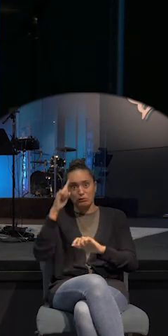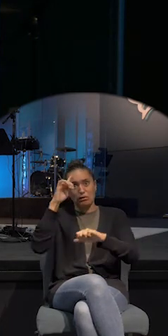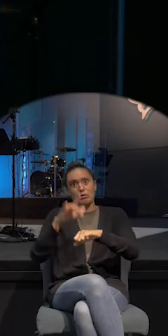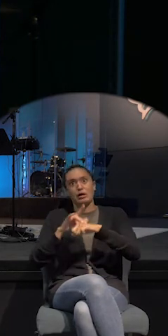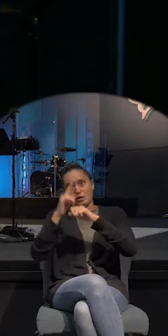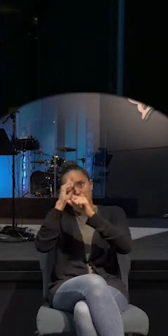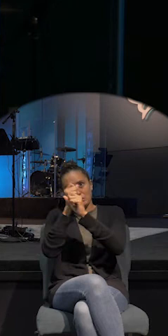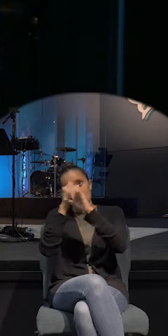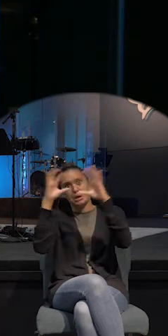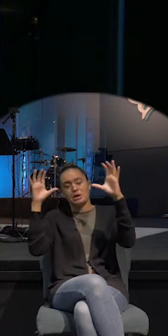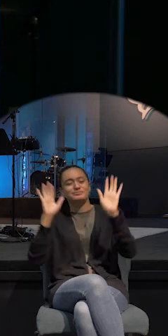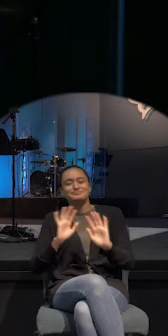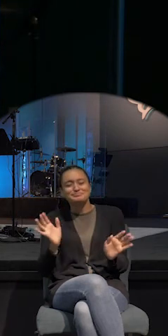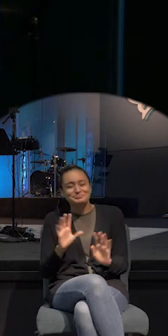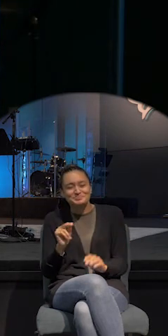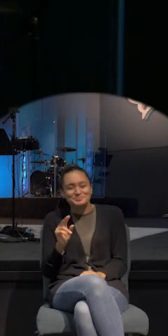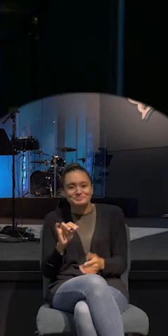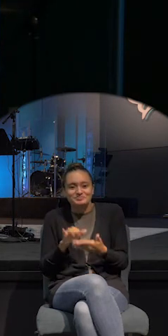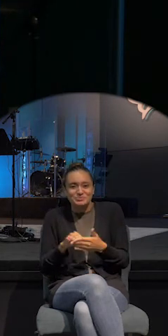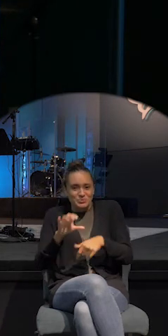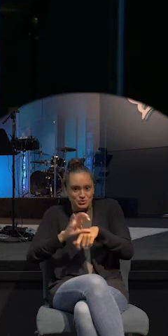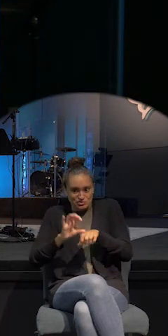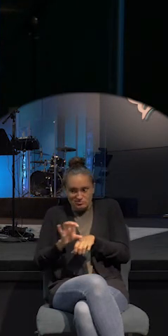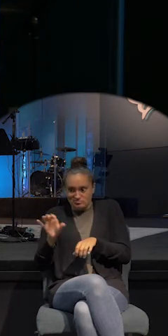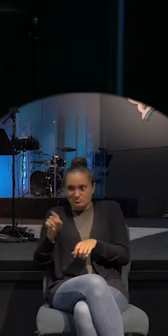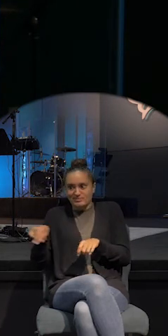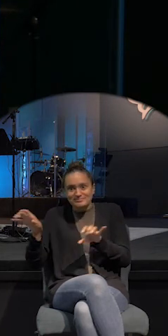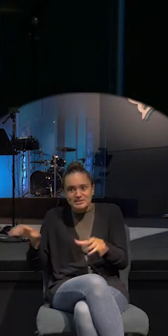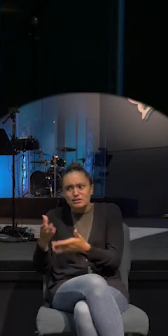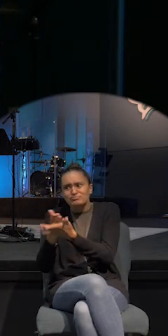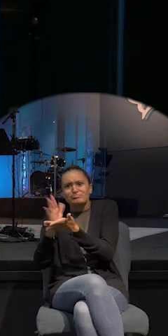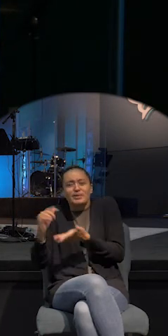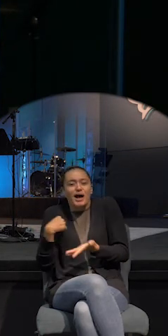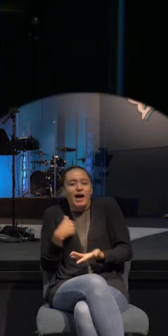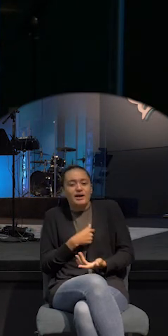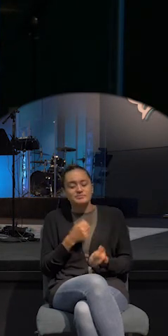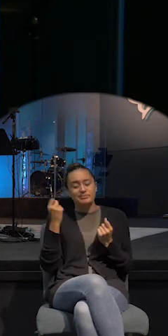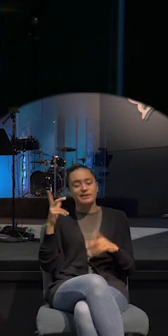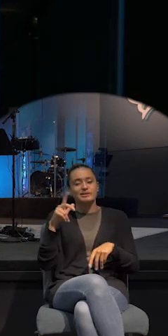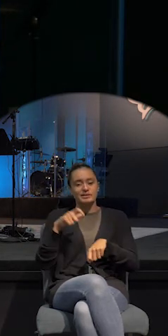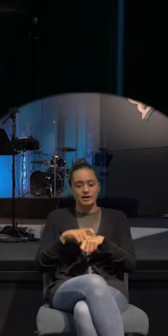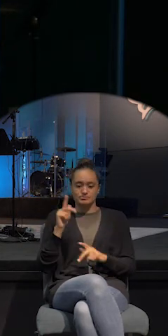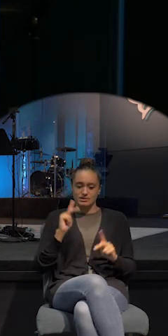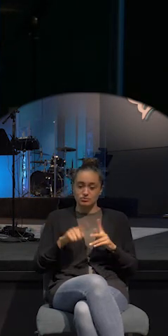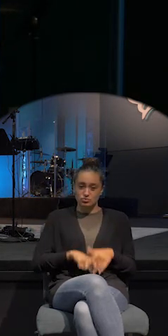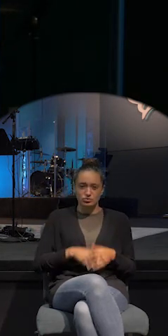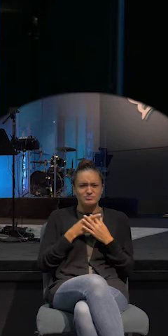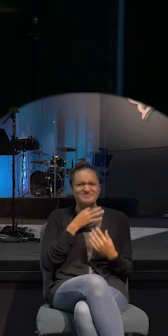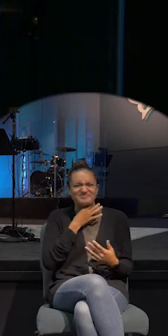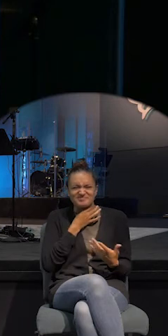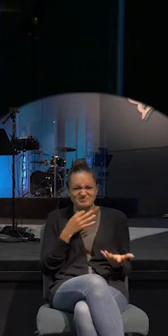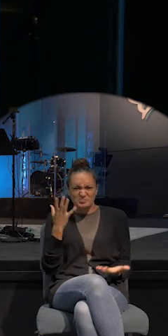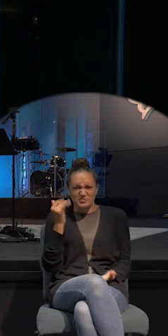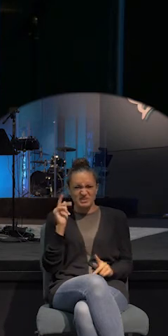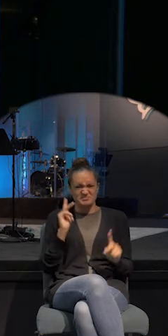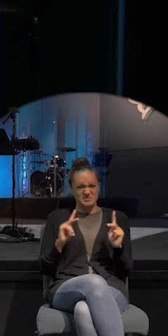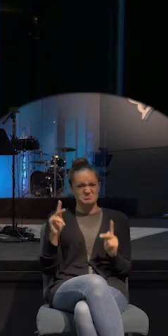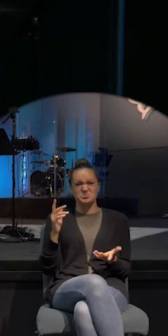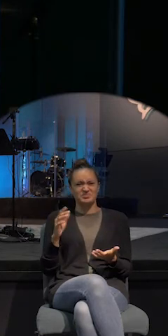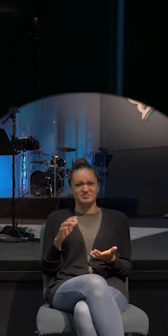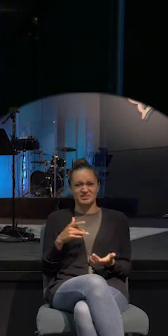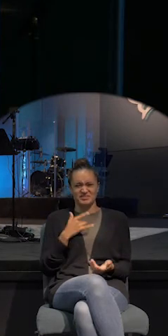trances, but that's what the church has done. And a lot of times people begin to wonder why people get turned